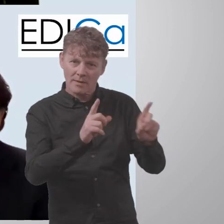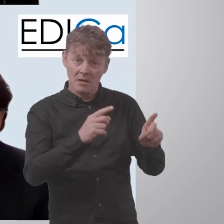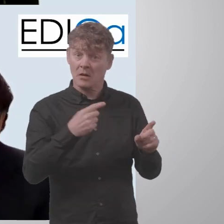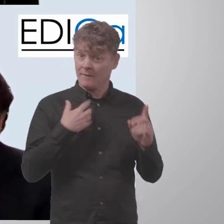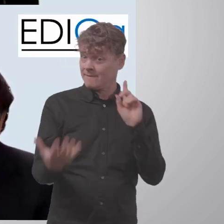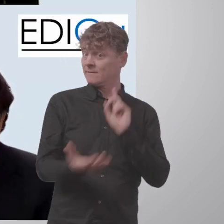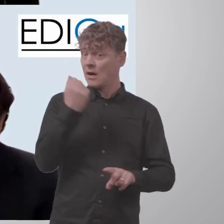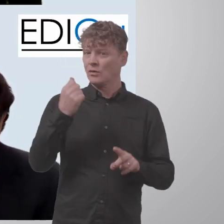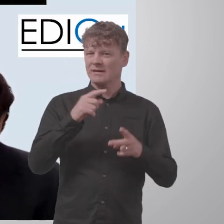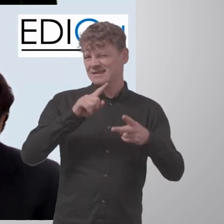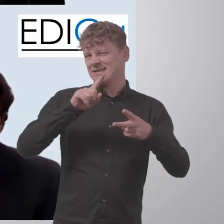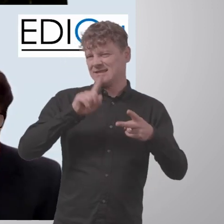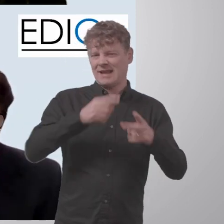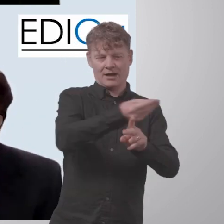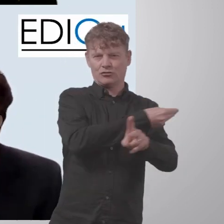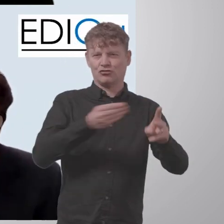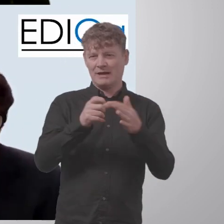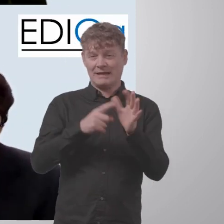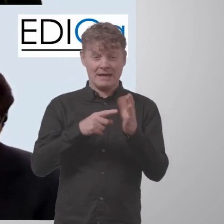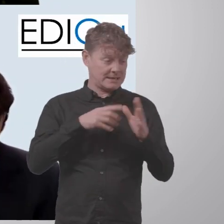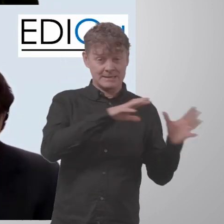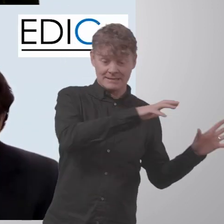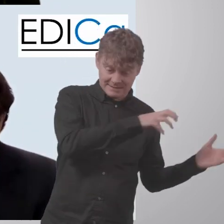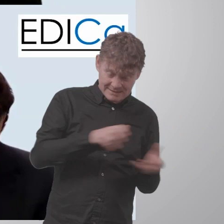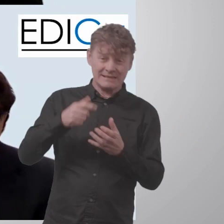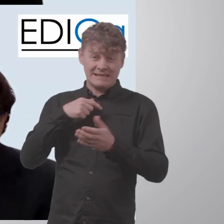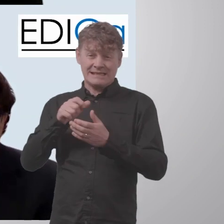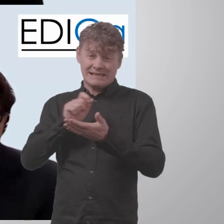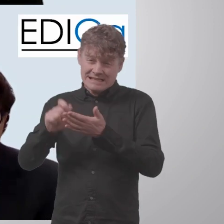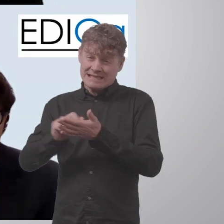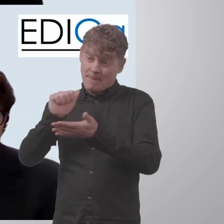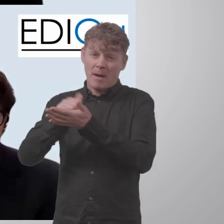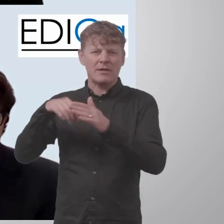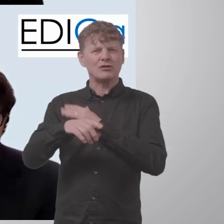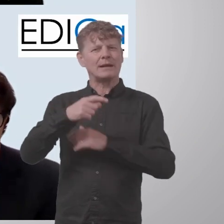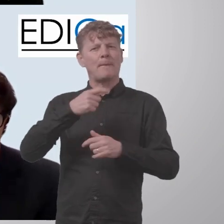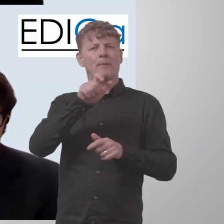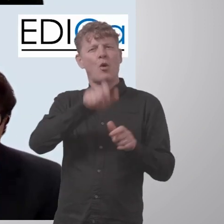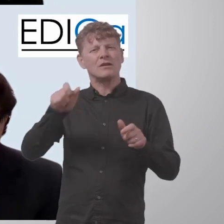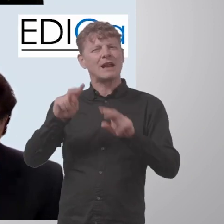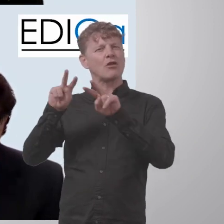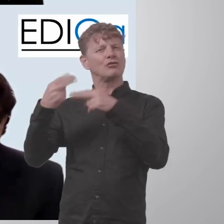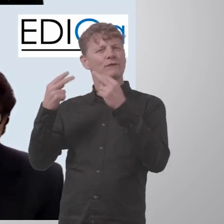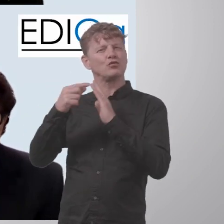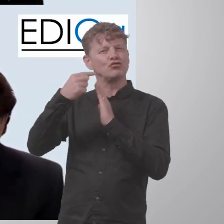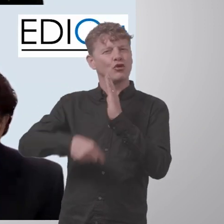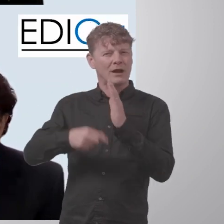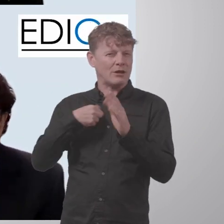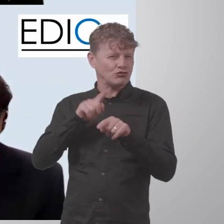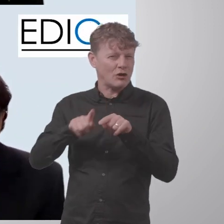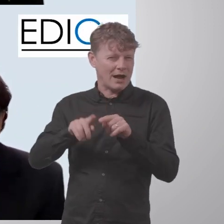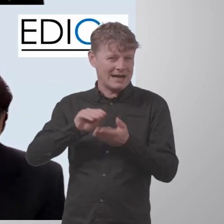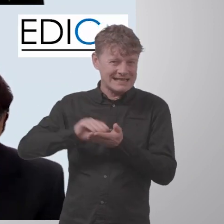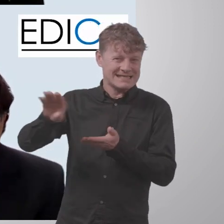in a journal called Personnel Review. Around about the same time, I also did a